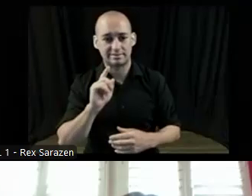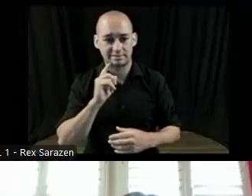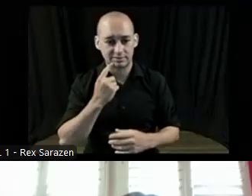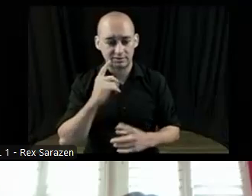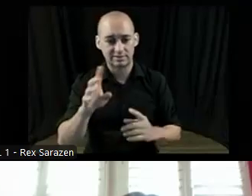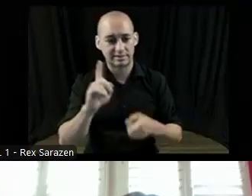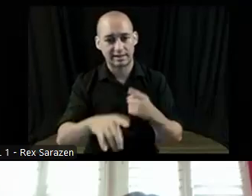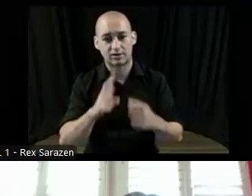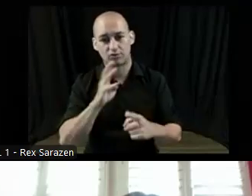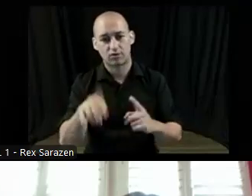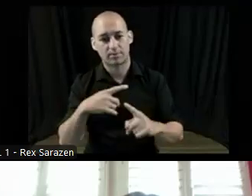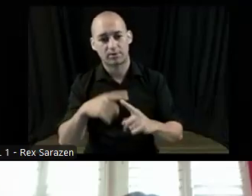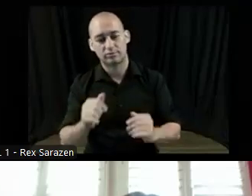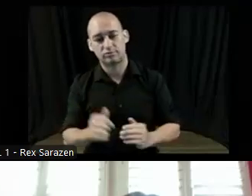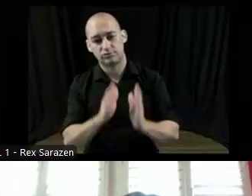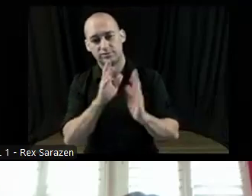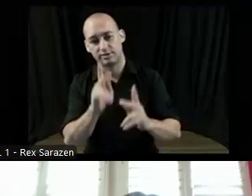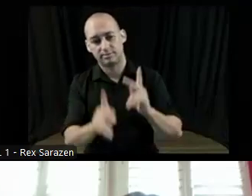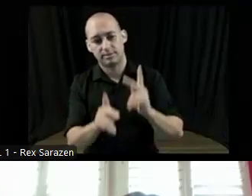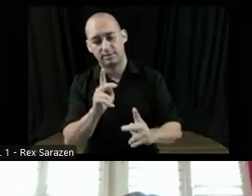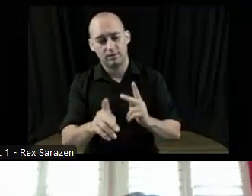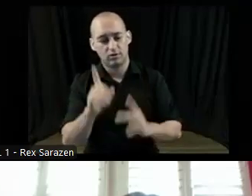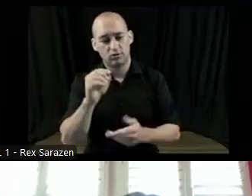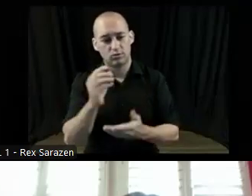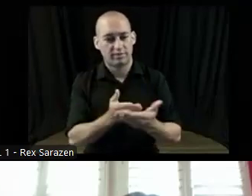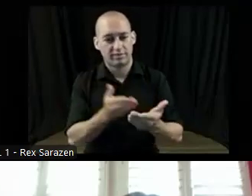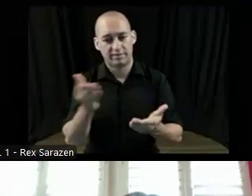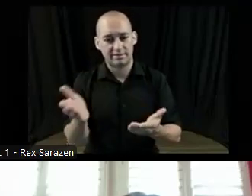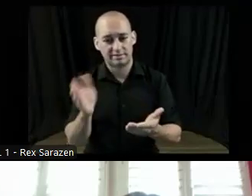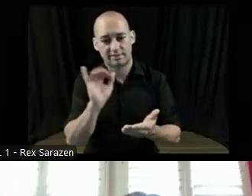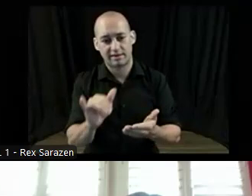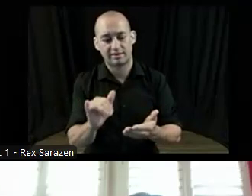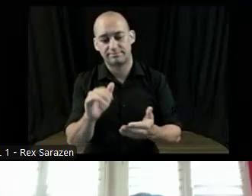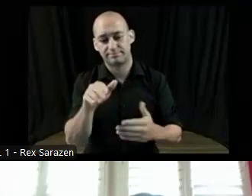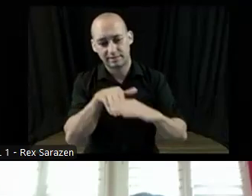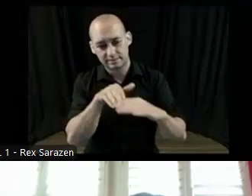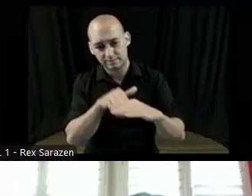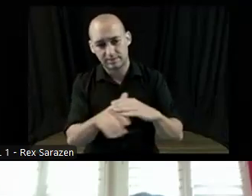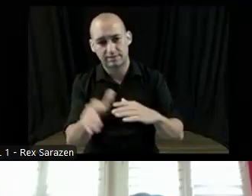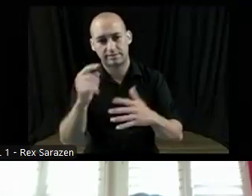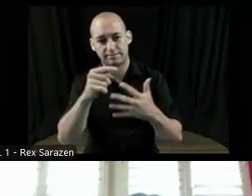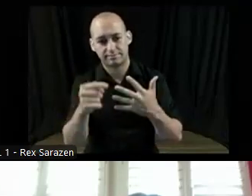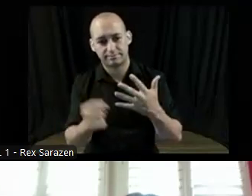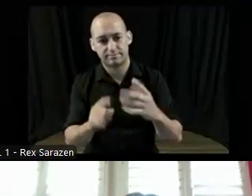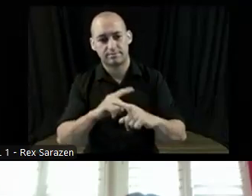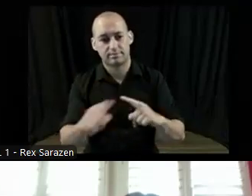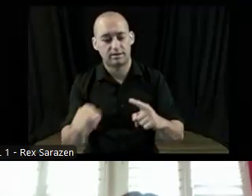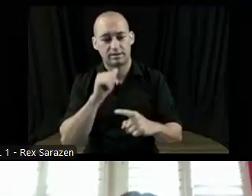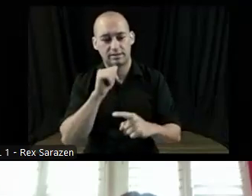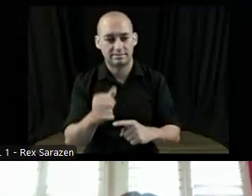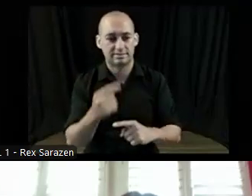addressing people, doing things that are, in terms of accessibility and all that, but we don't